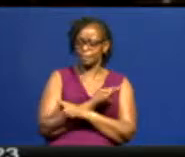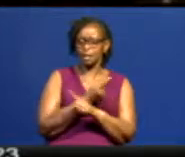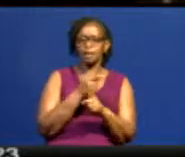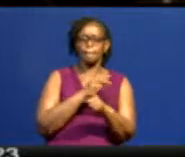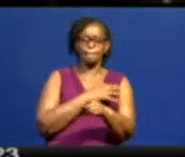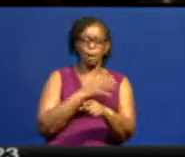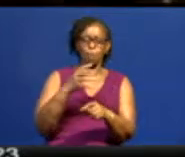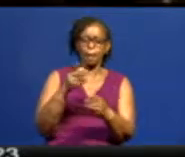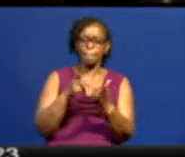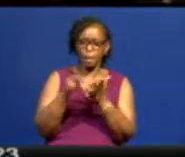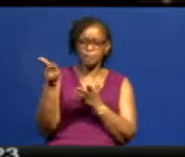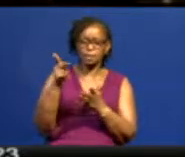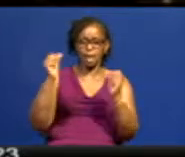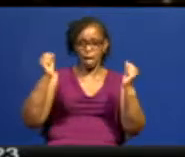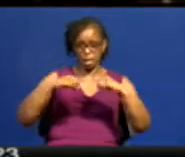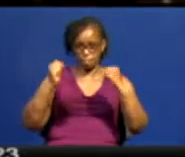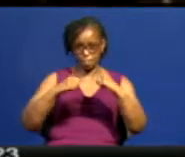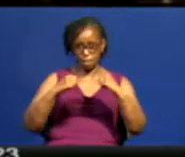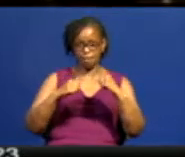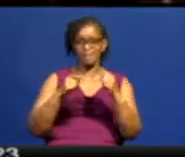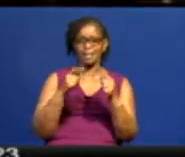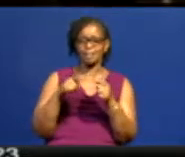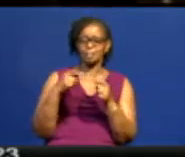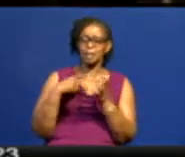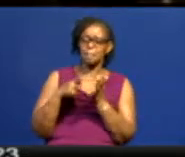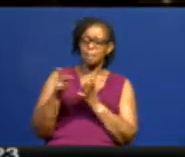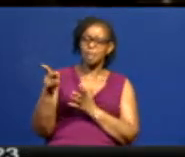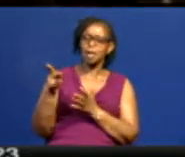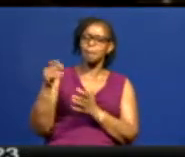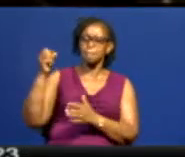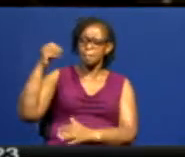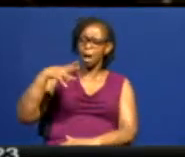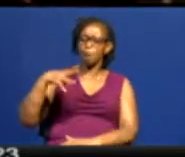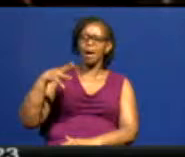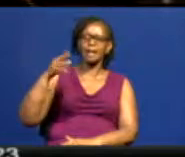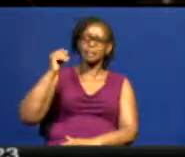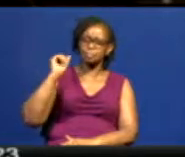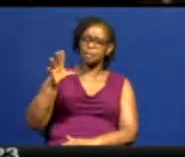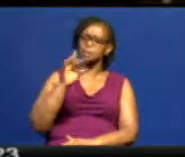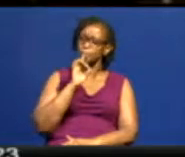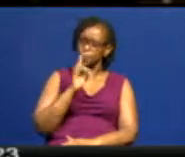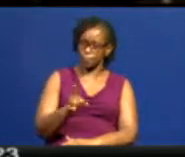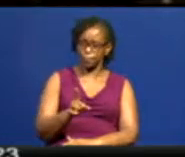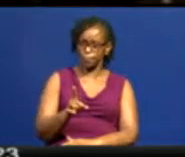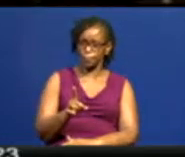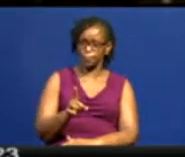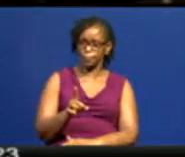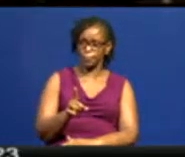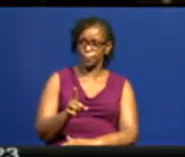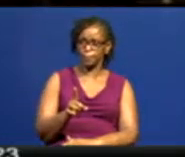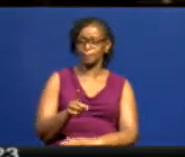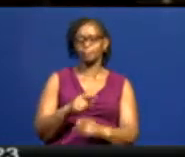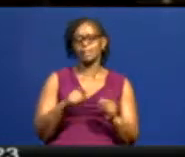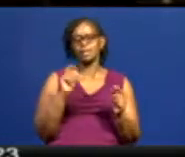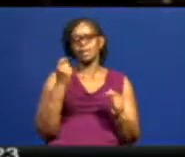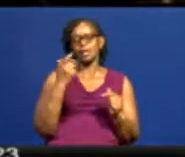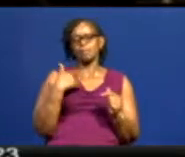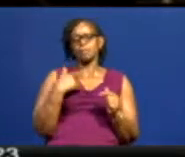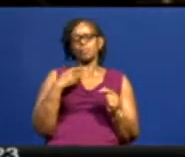whereby they purchased very expensive thermal power at the expense of